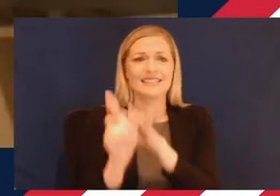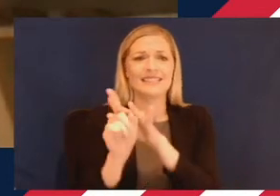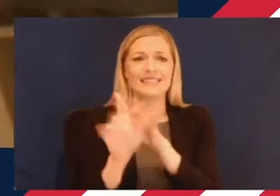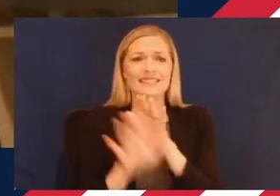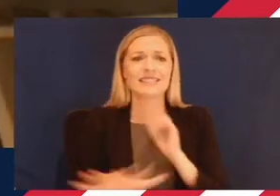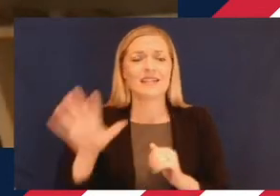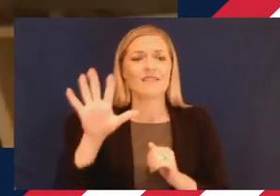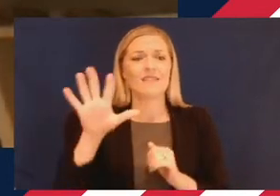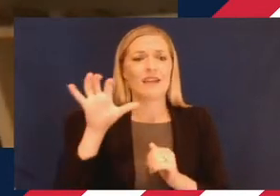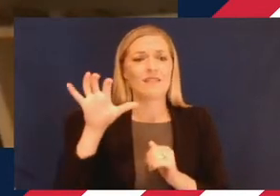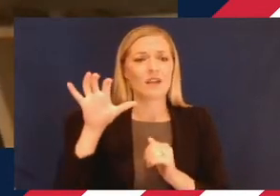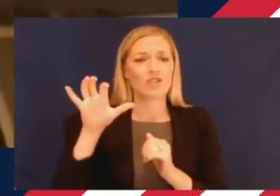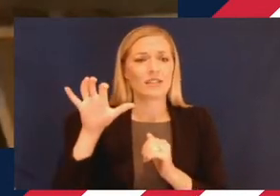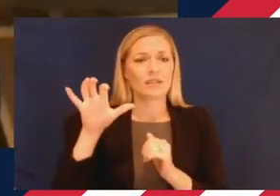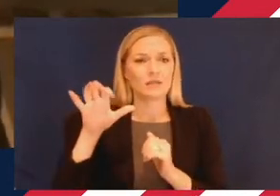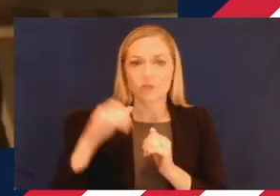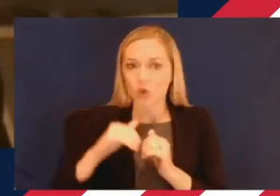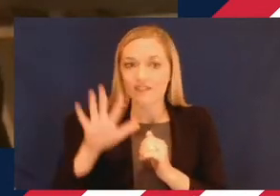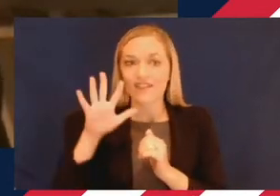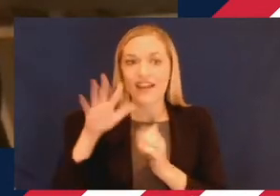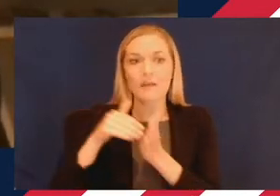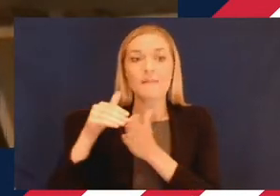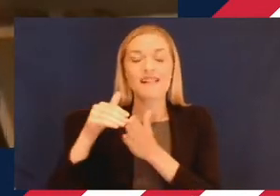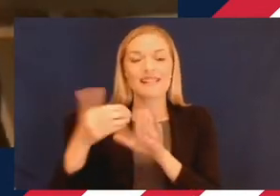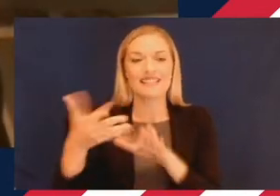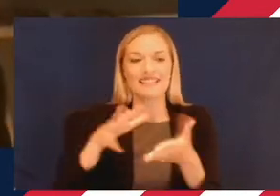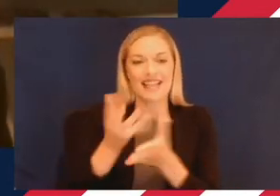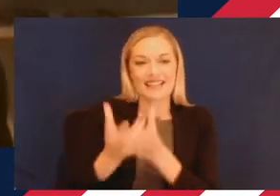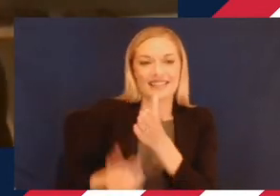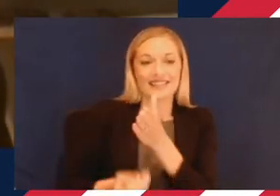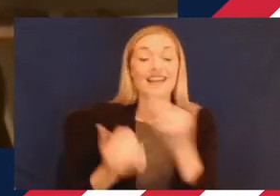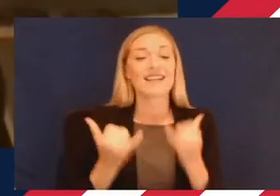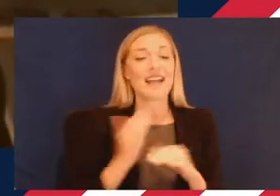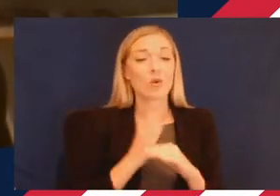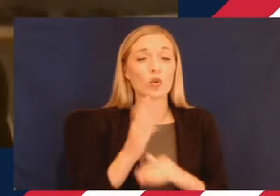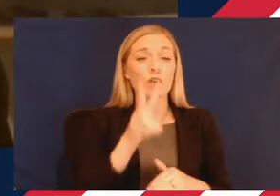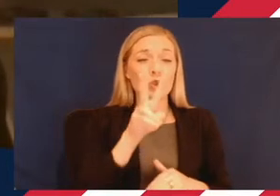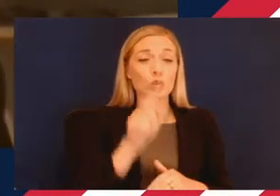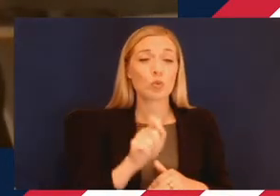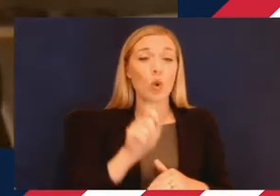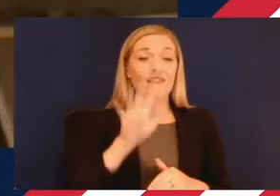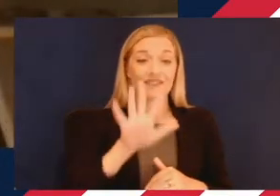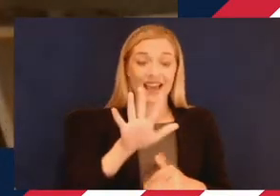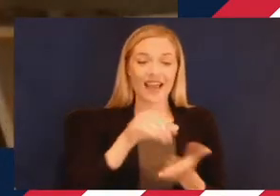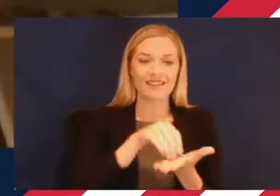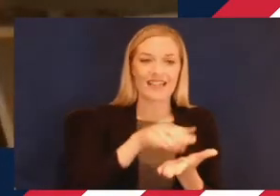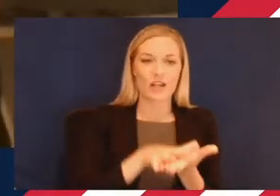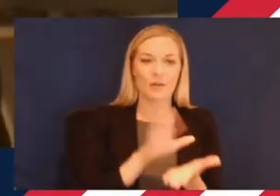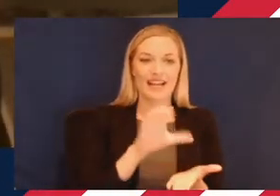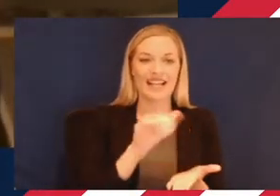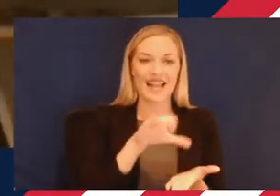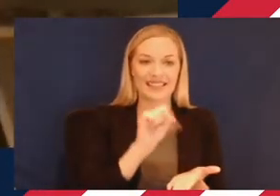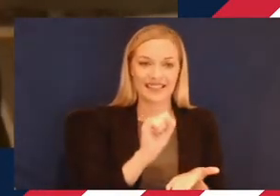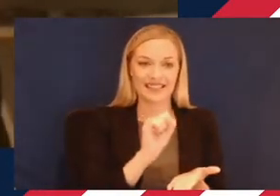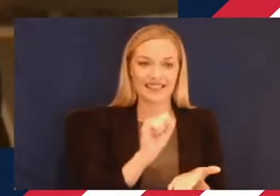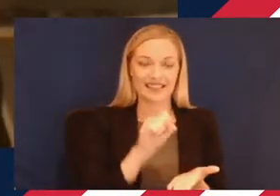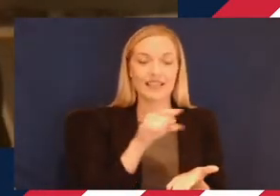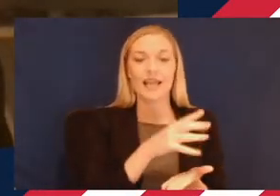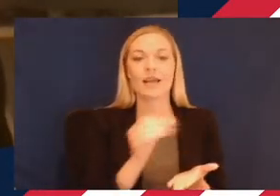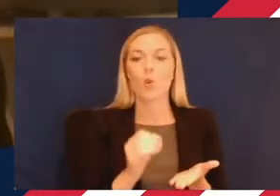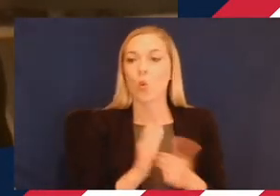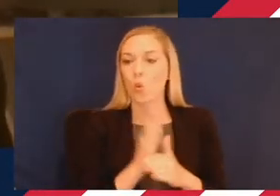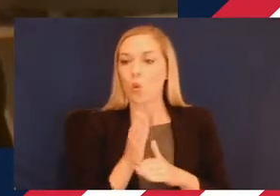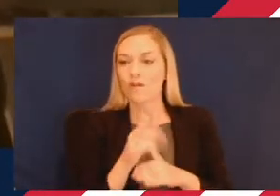than 2.5 million documented cases and over 126,000 deaths. And to put this into